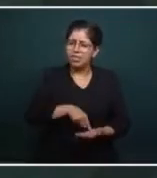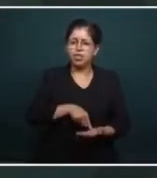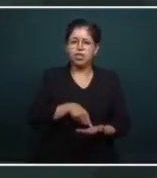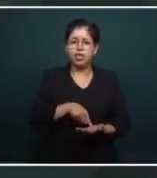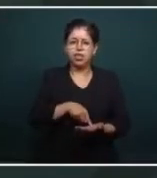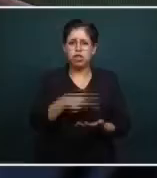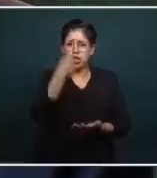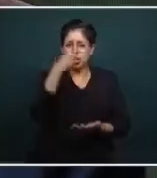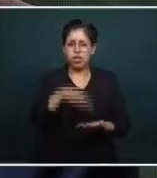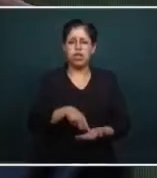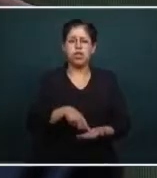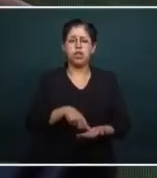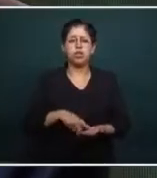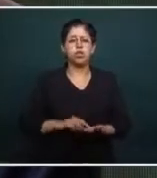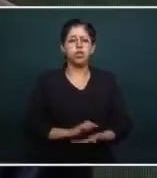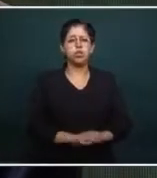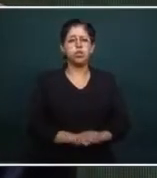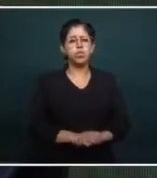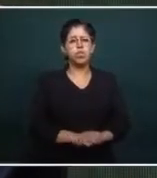que